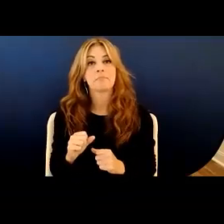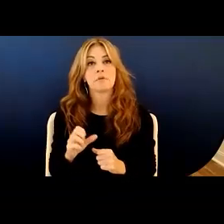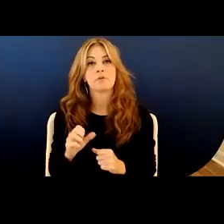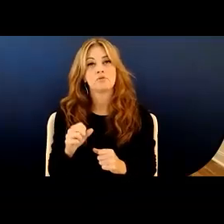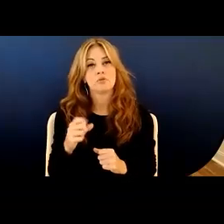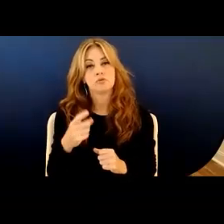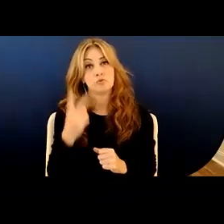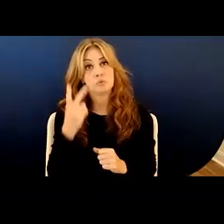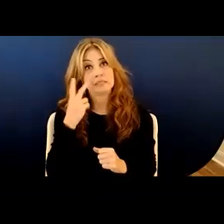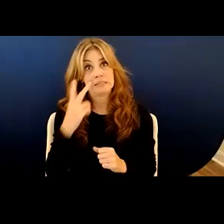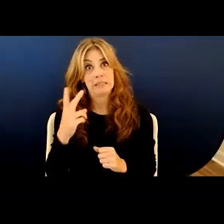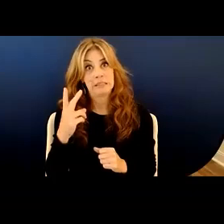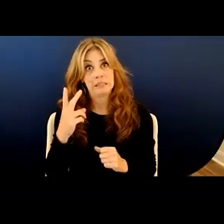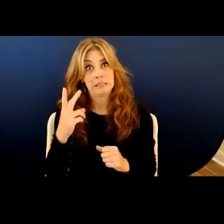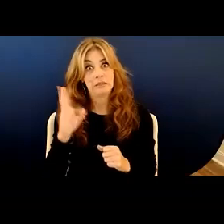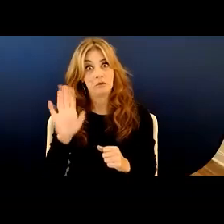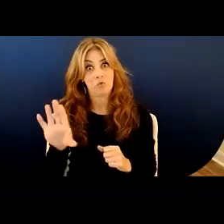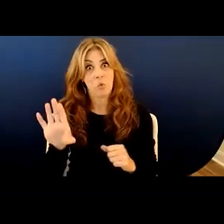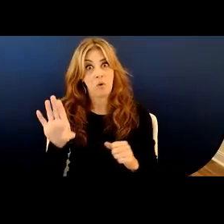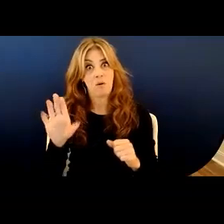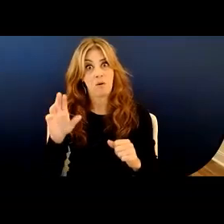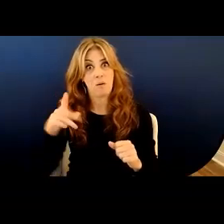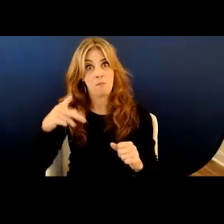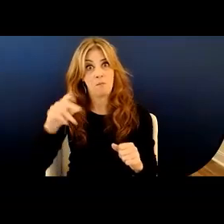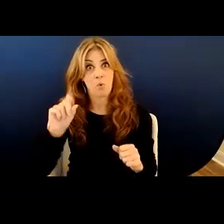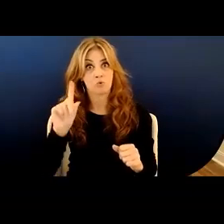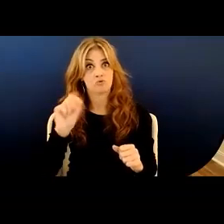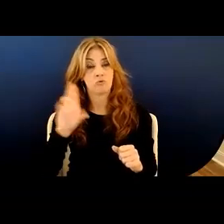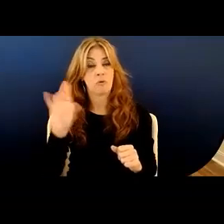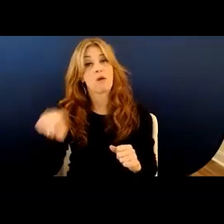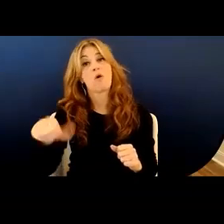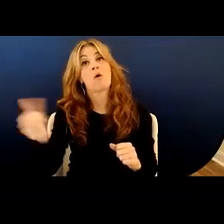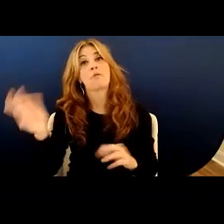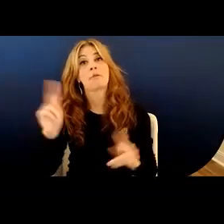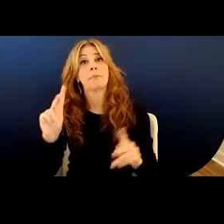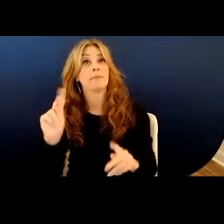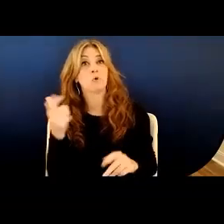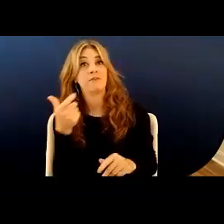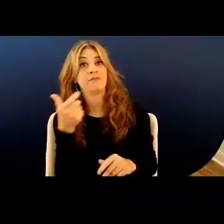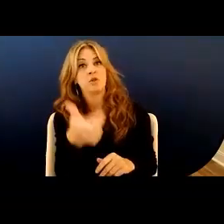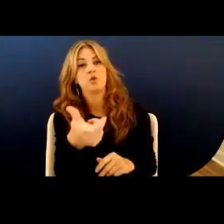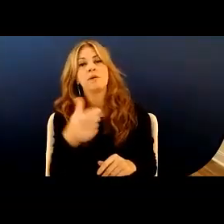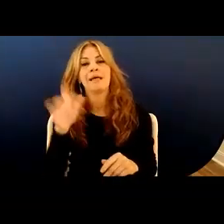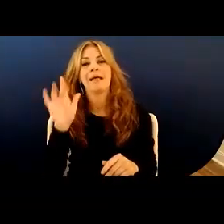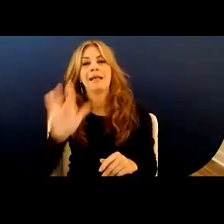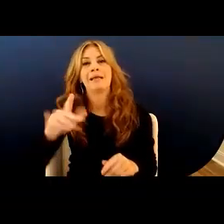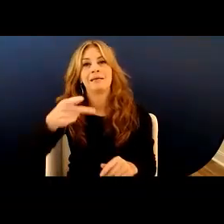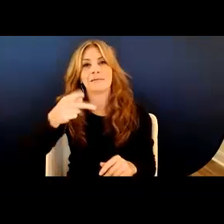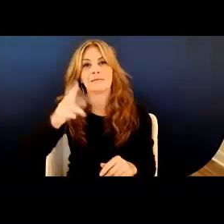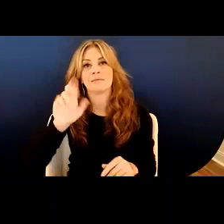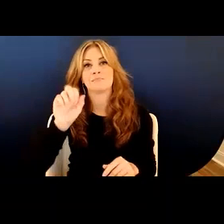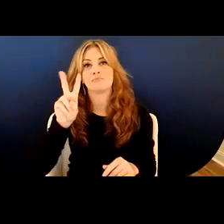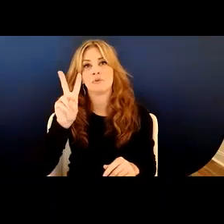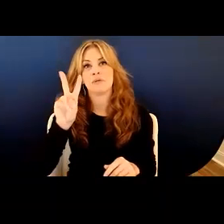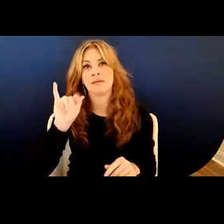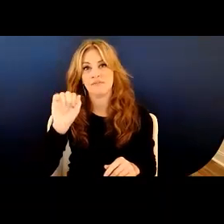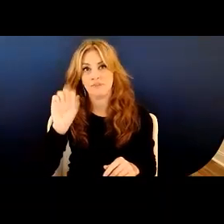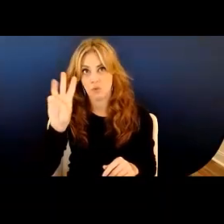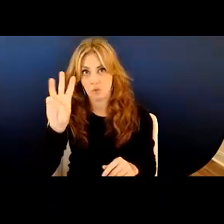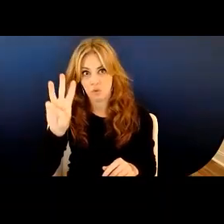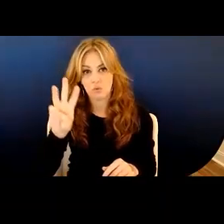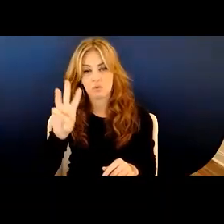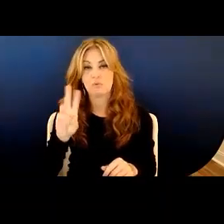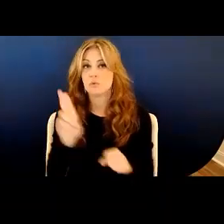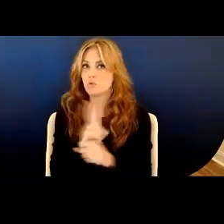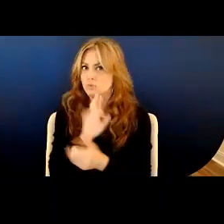presentation the way it's going to be, use the preview button here. And we recommend that you use it